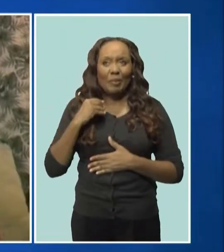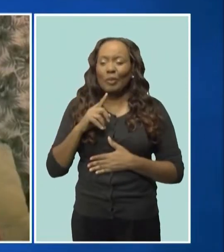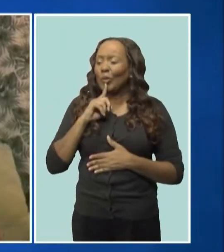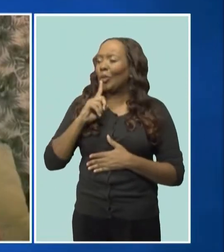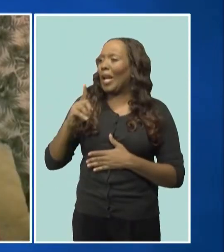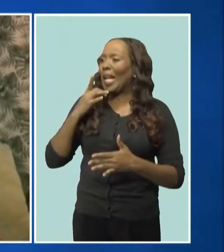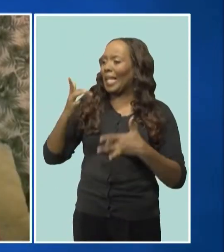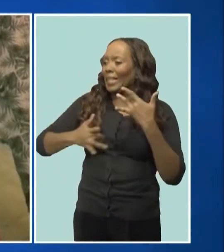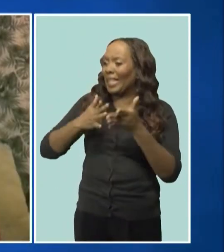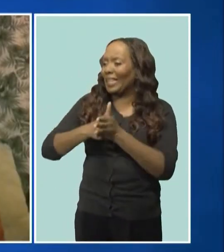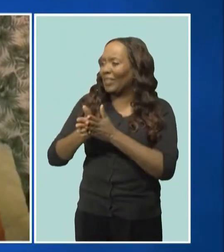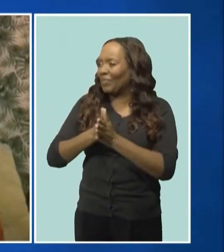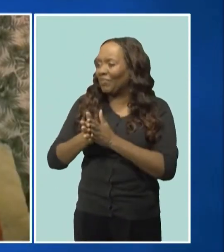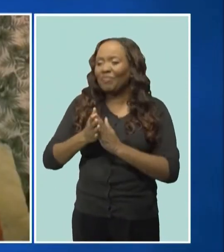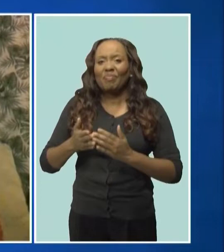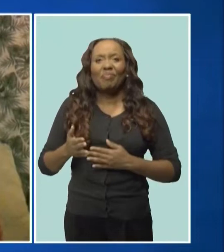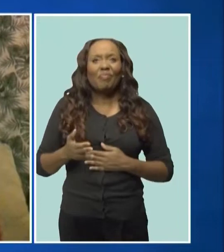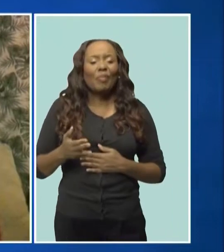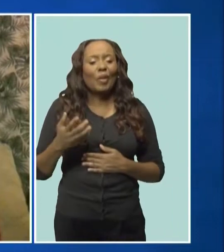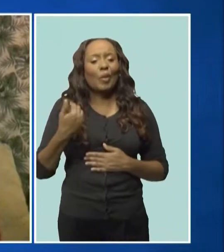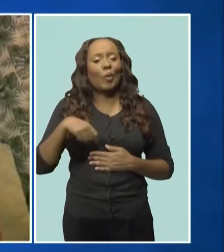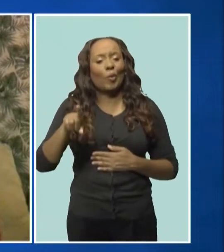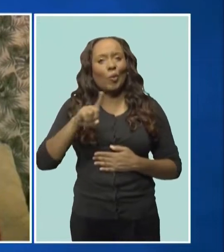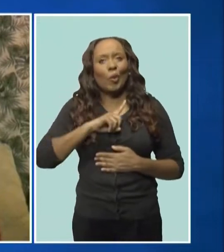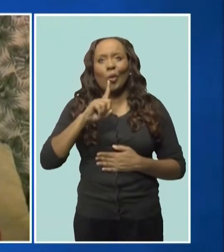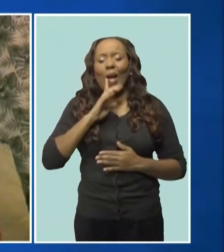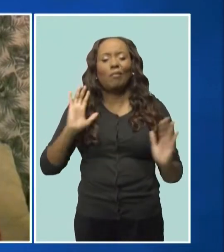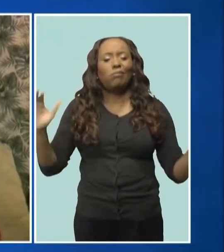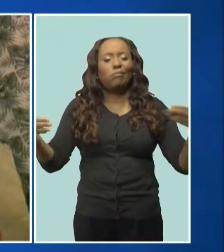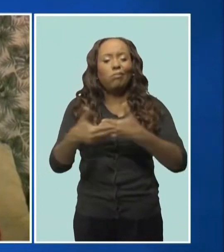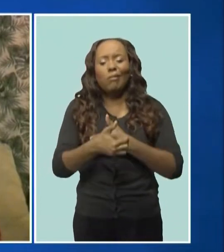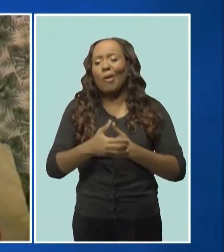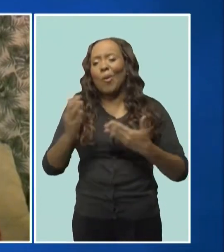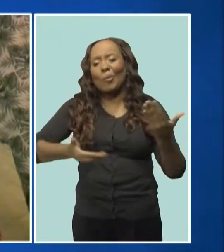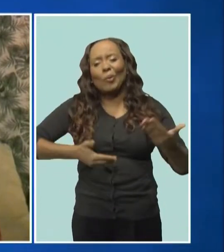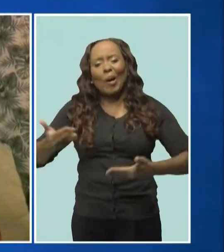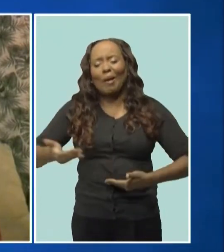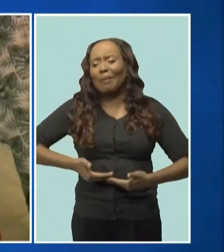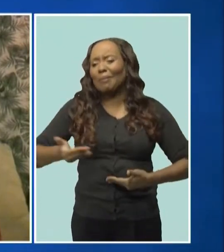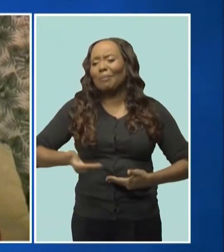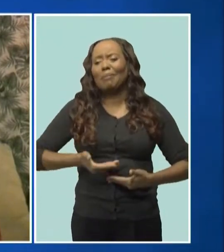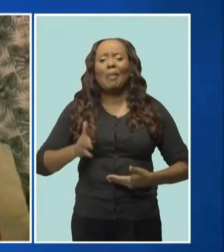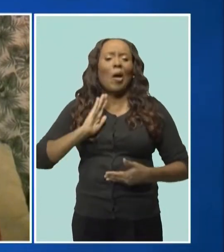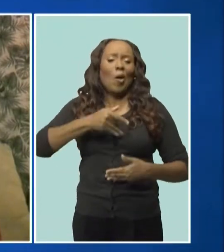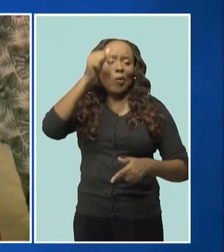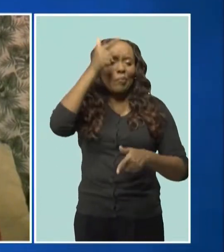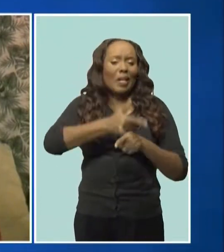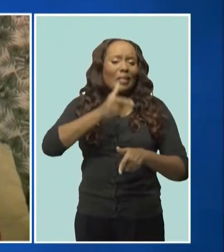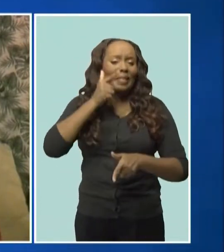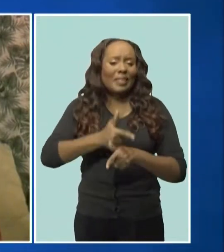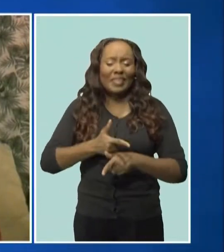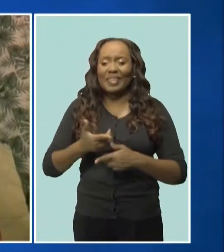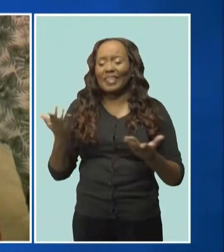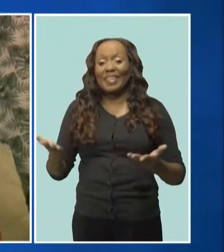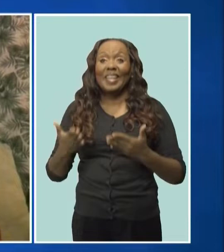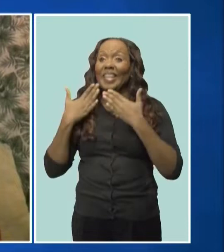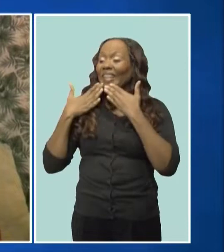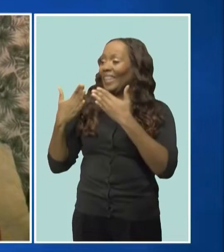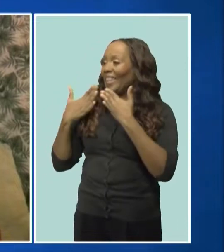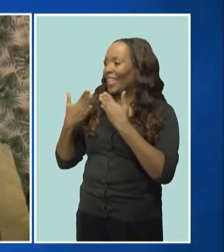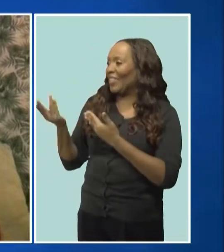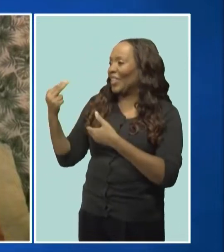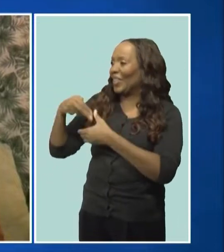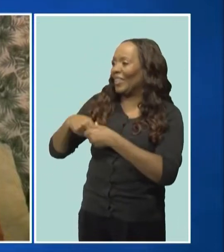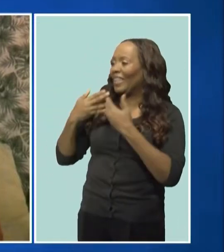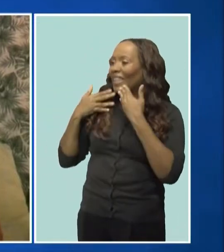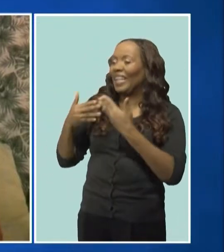very exciting, I'm sure. As typical Barbadians, we'll open our arms to welcome our brothers and sisters from Liberia. Dr. Chantal Monroe-Knight, thank you so much for joining